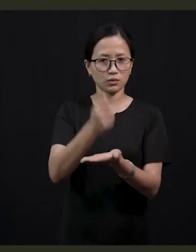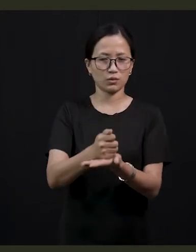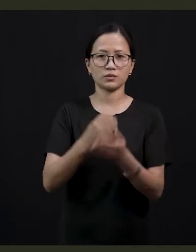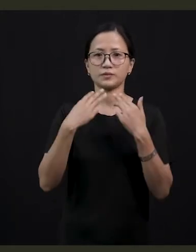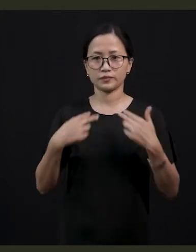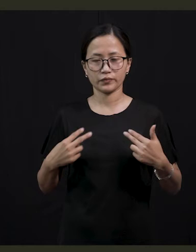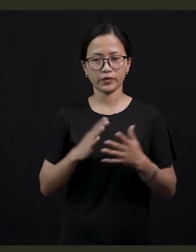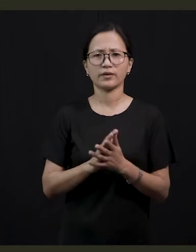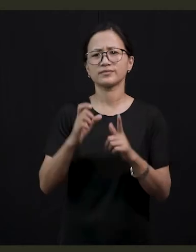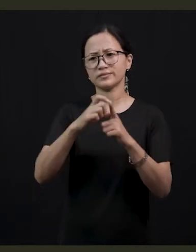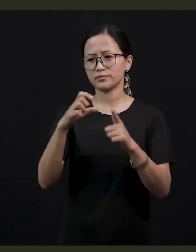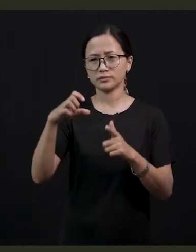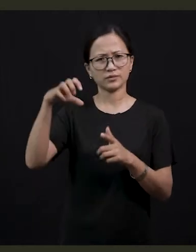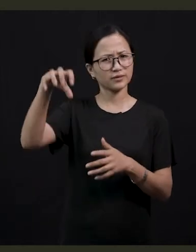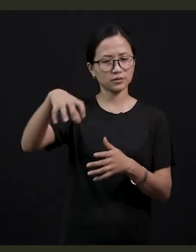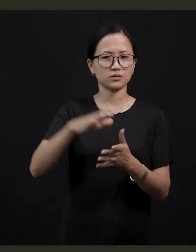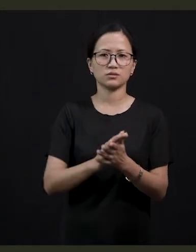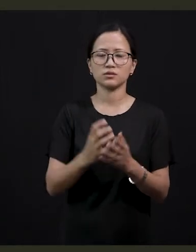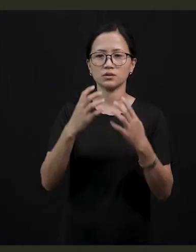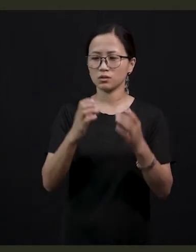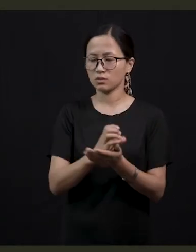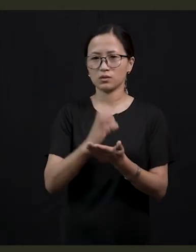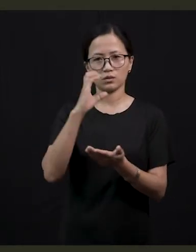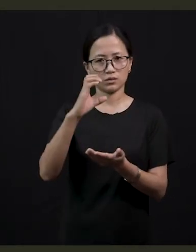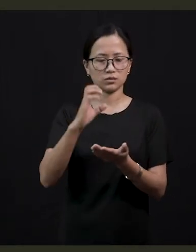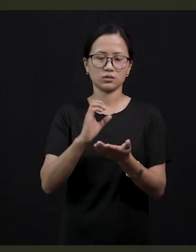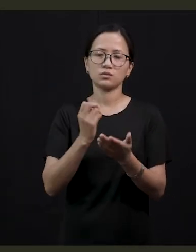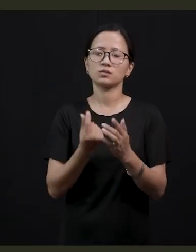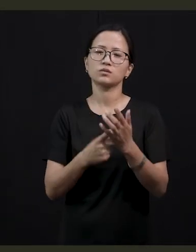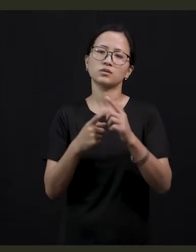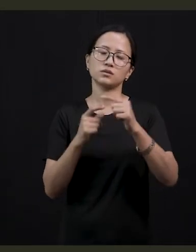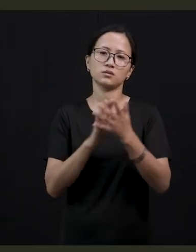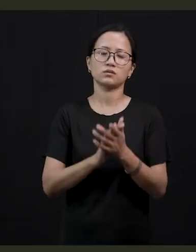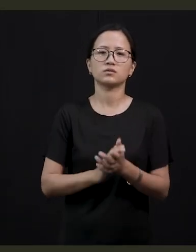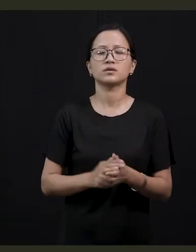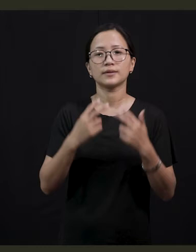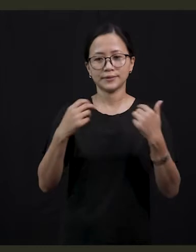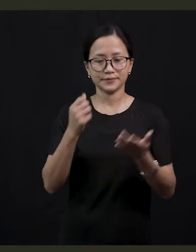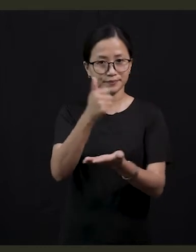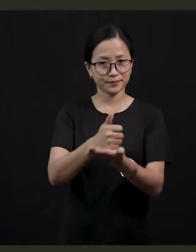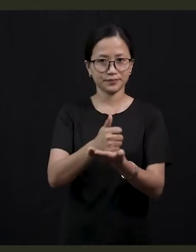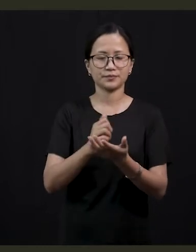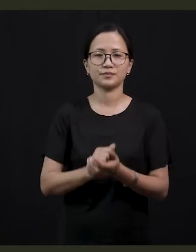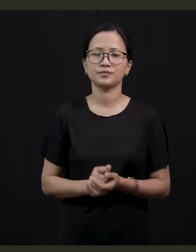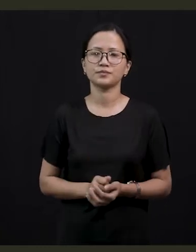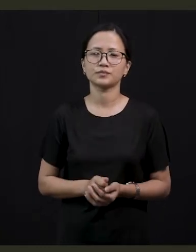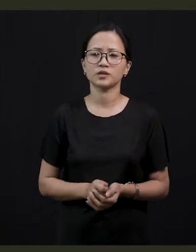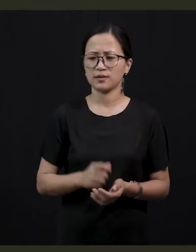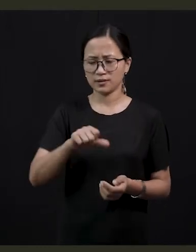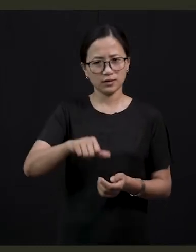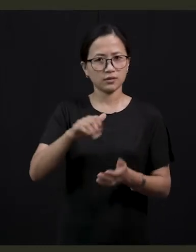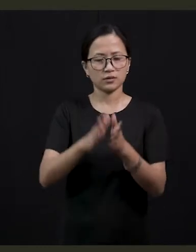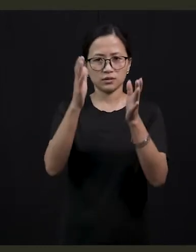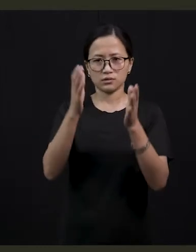to be district courts and some more courts which are below the district courts. All right. So this is how the structure of any